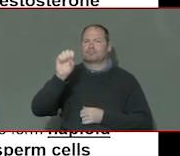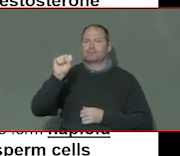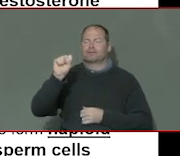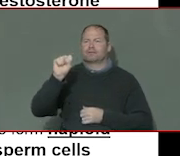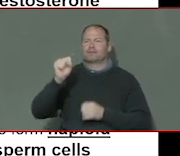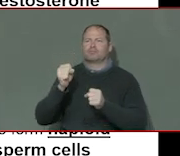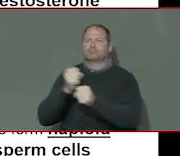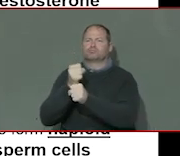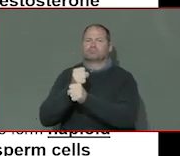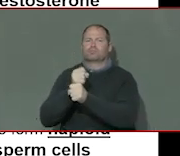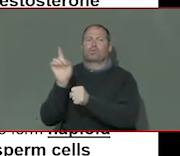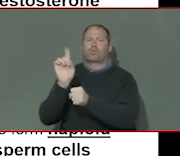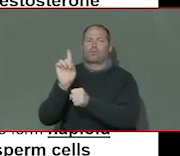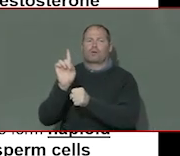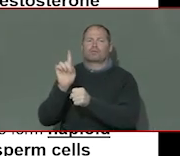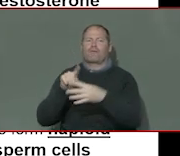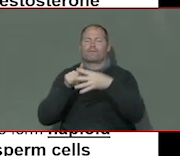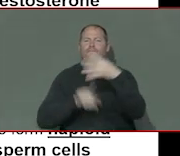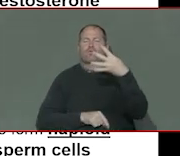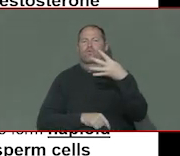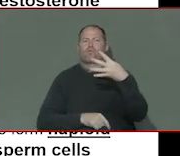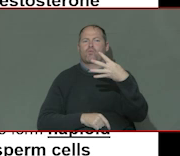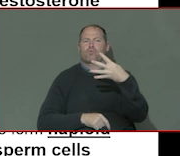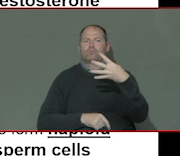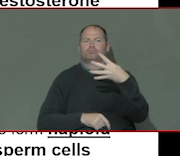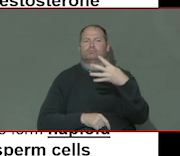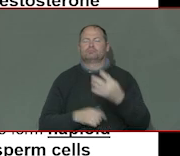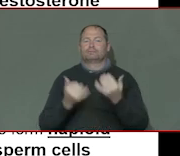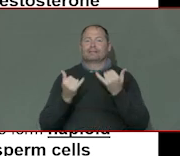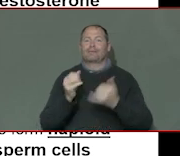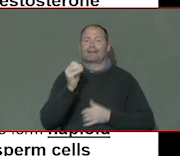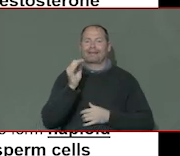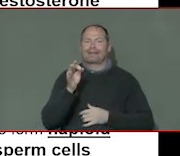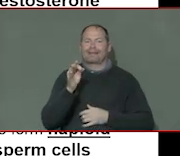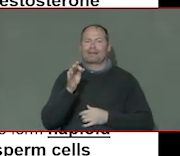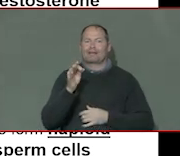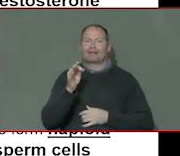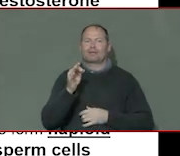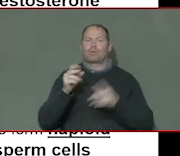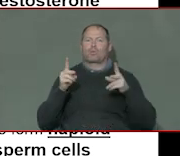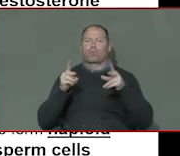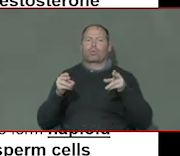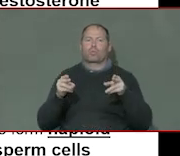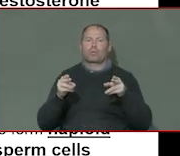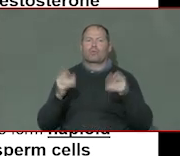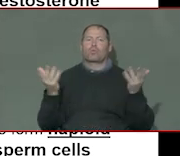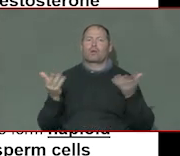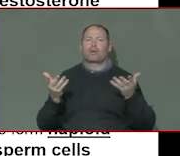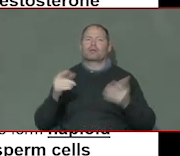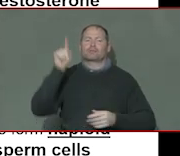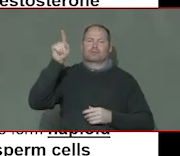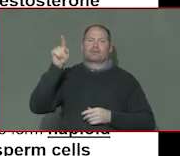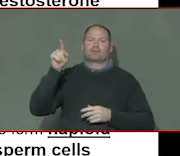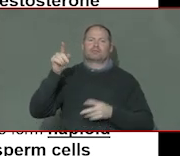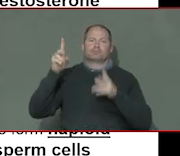the 4 glands. What is going to happen if I have a vasectomy? We are going to cut it through here. All the